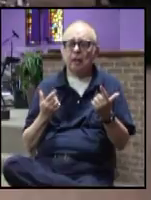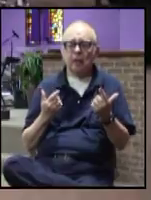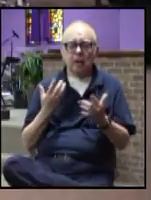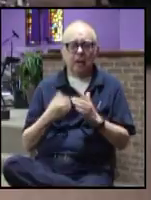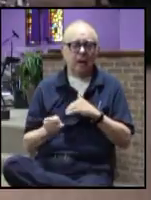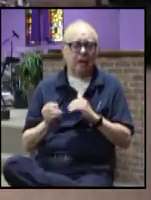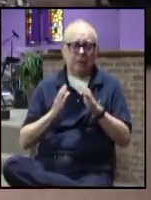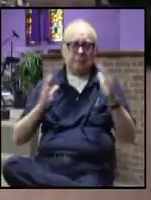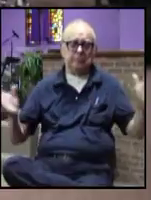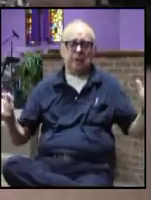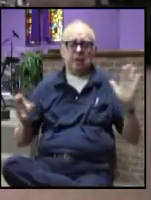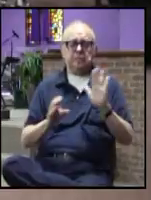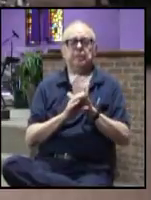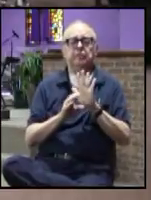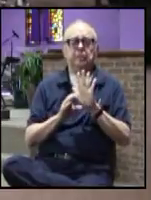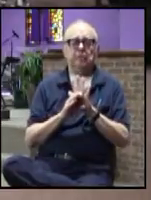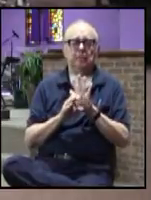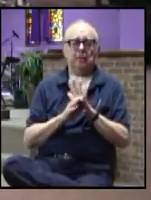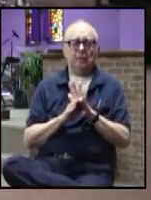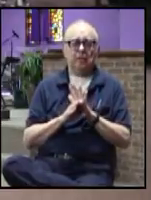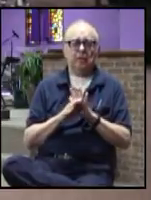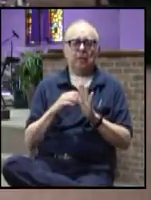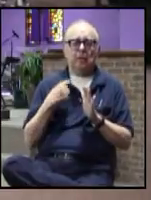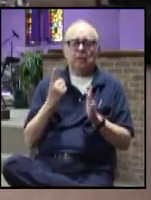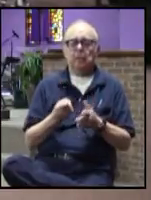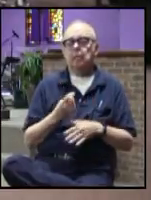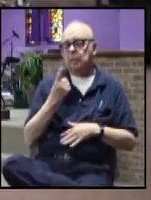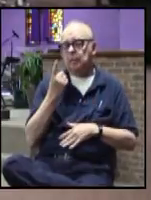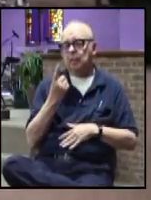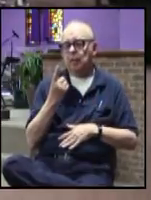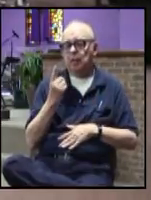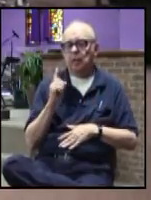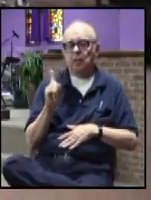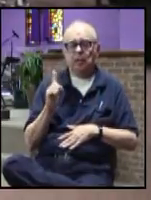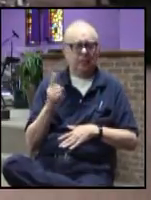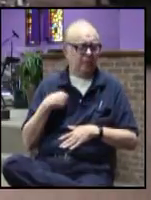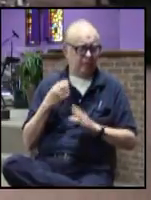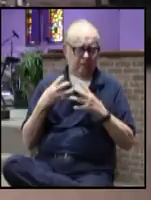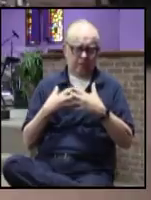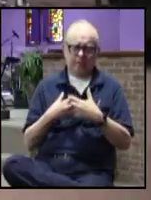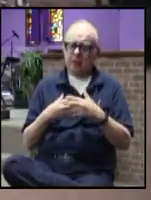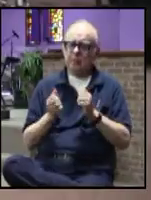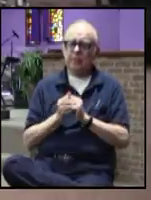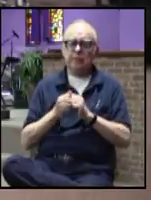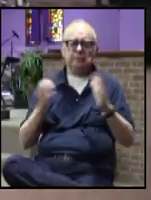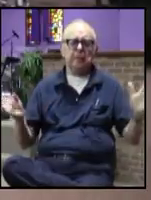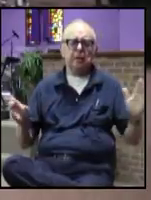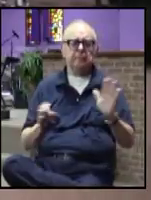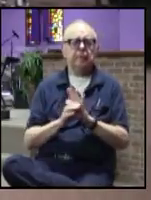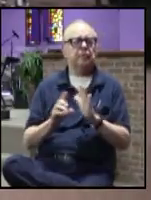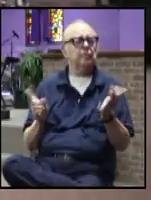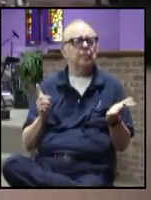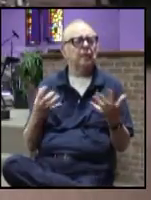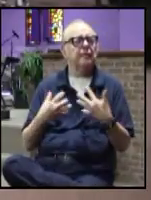of the whole big picture. And so we need to understand, where do I fit into this bigger picture?